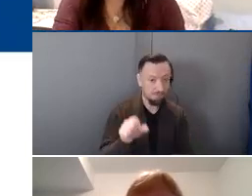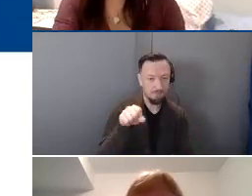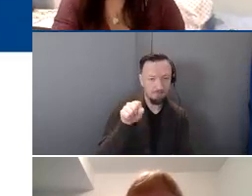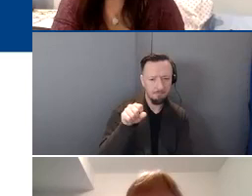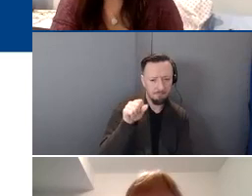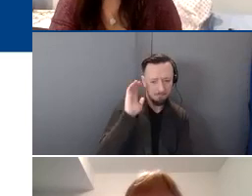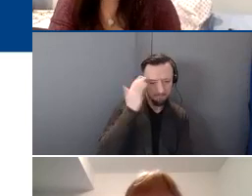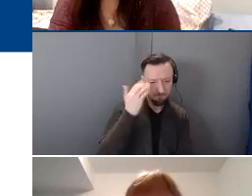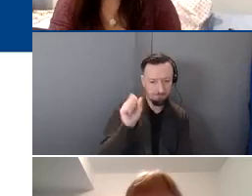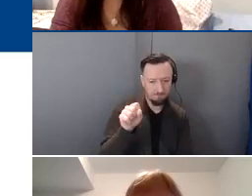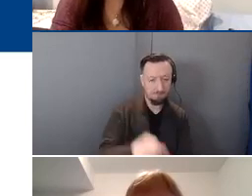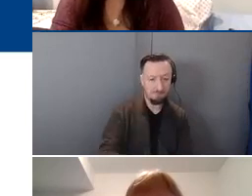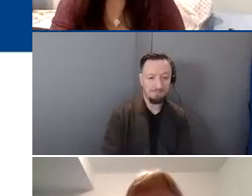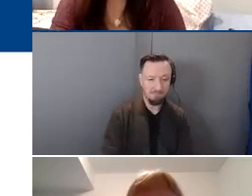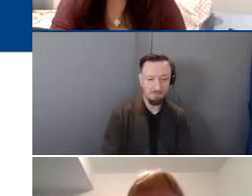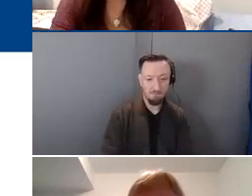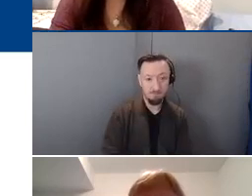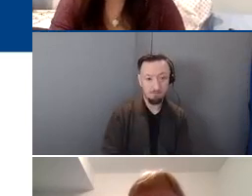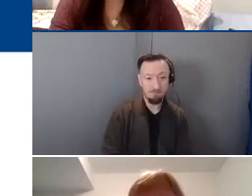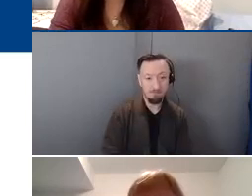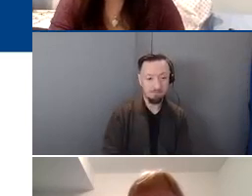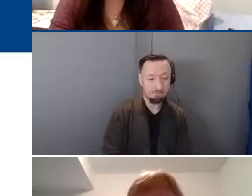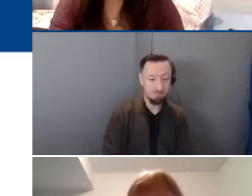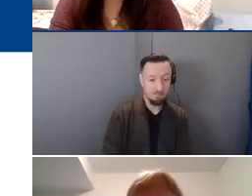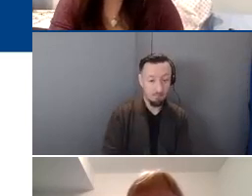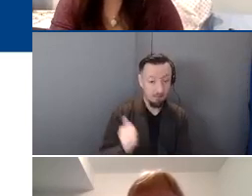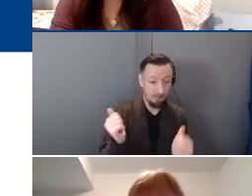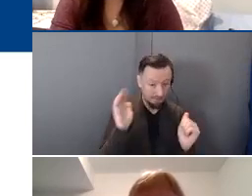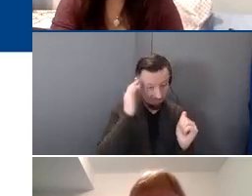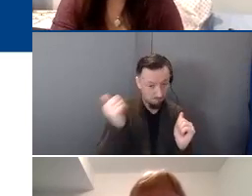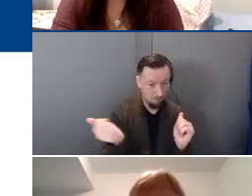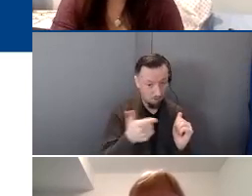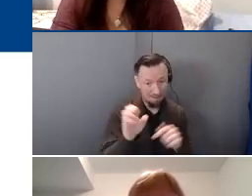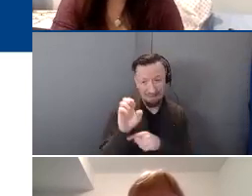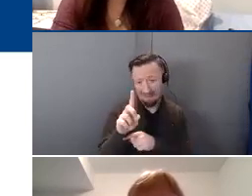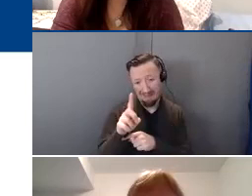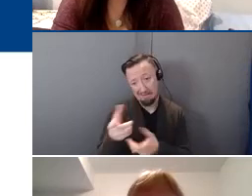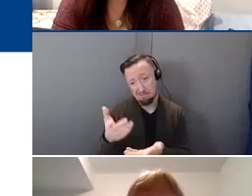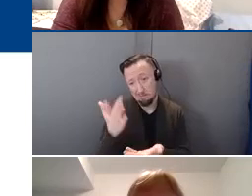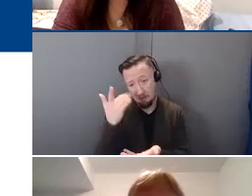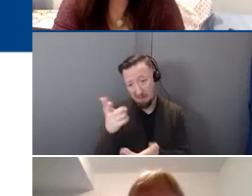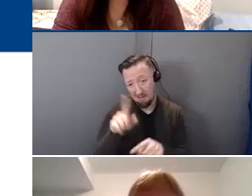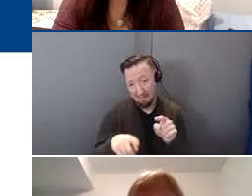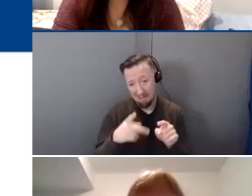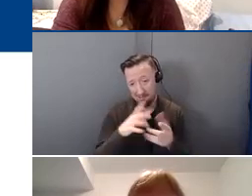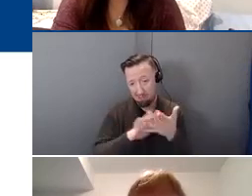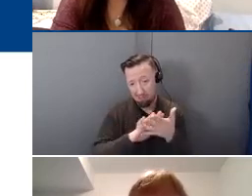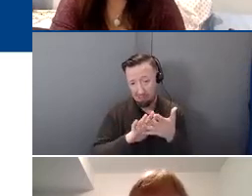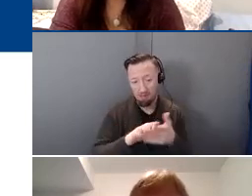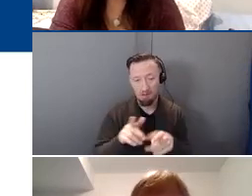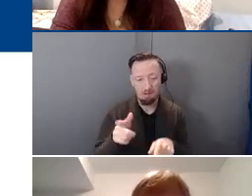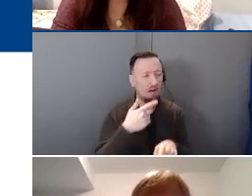to continue. Yes, Okay. everybody's saying it's good to everybody else. Ed, I don't know what to tell you. Sorry.